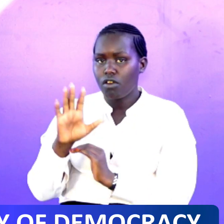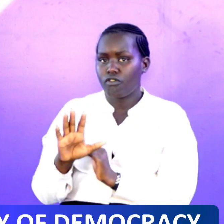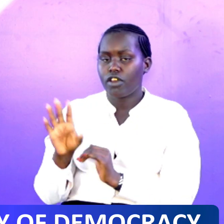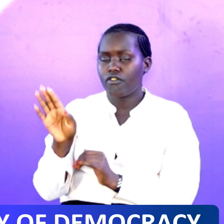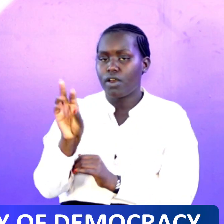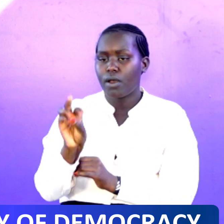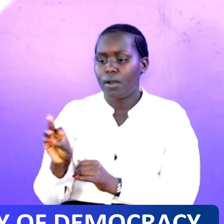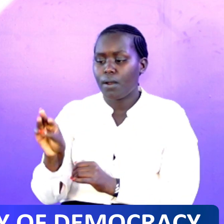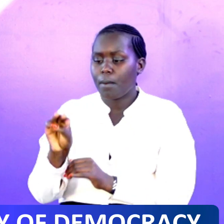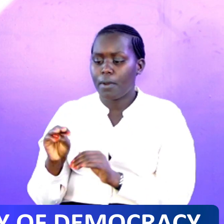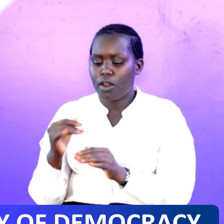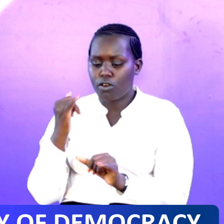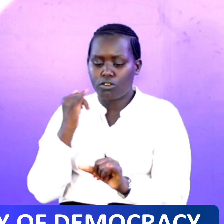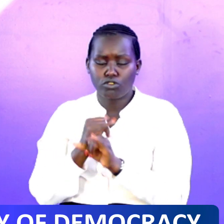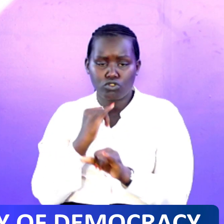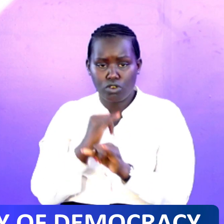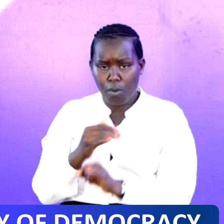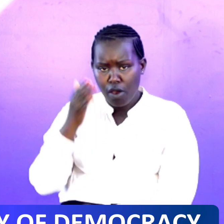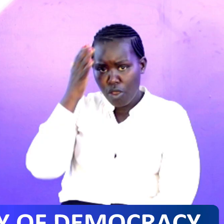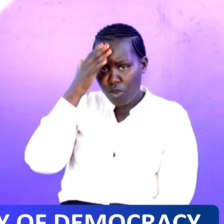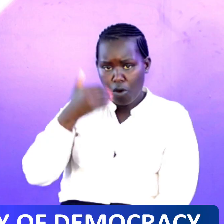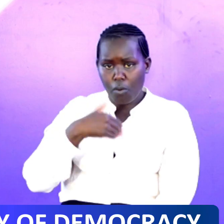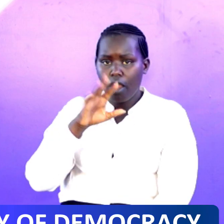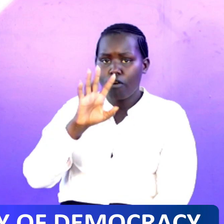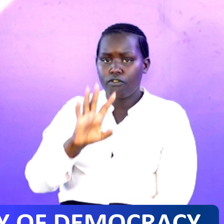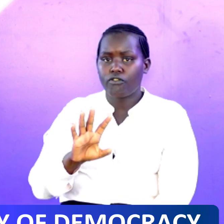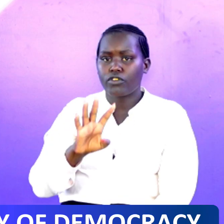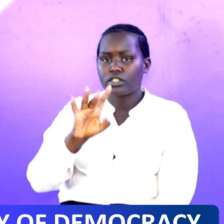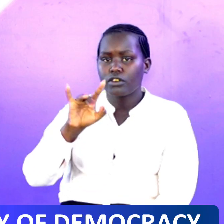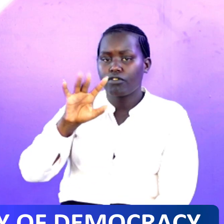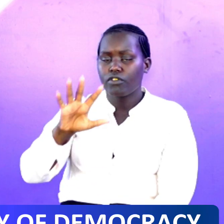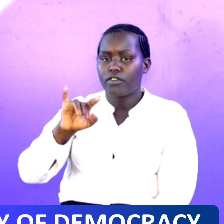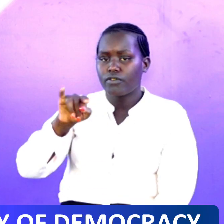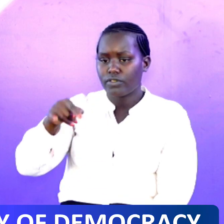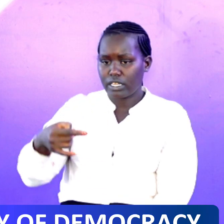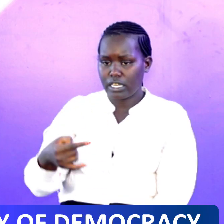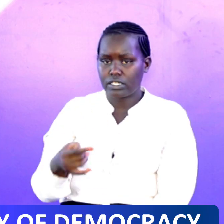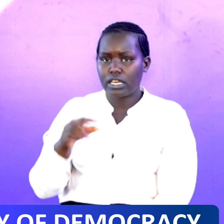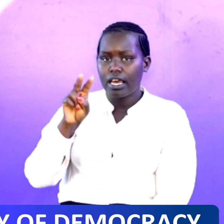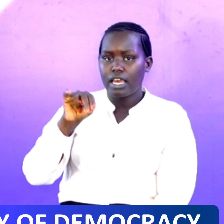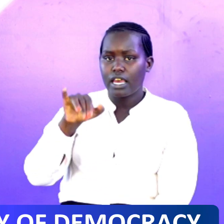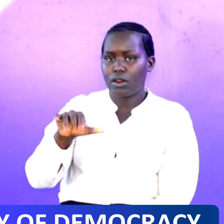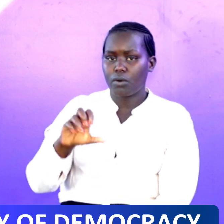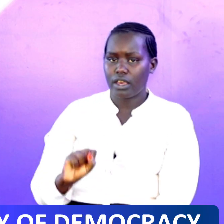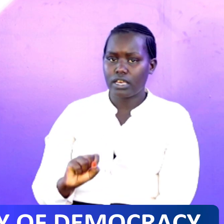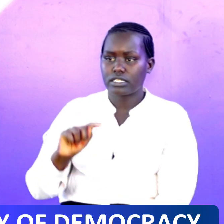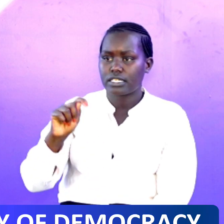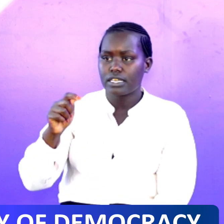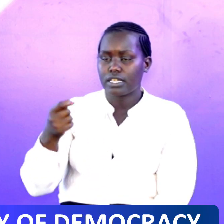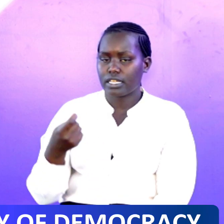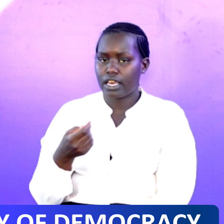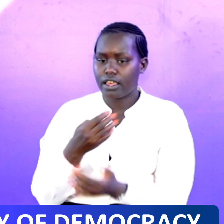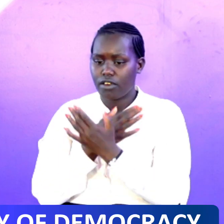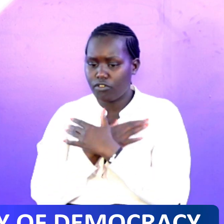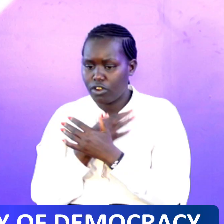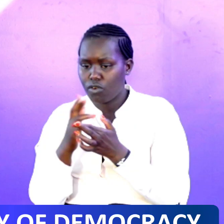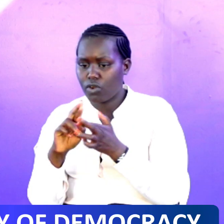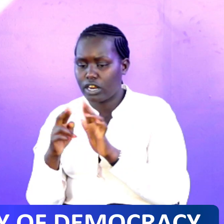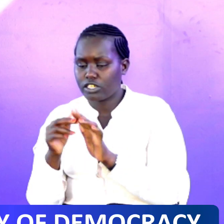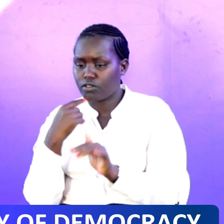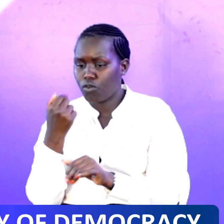Alan, do you know that we have 45,000 NYS in Kenya, isn't it? And at least you have a relative or a friend who works there, isn't